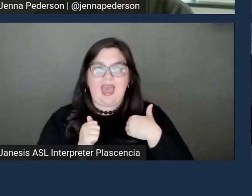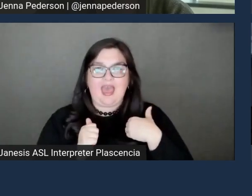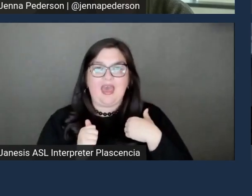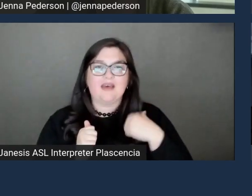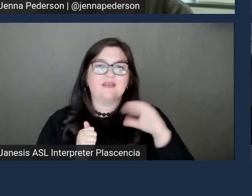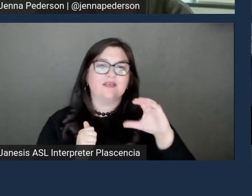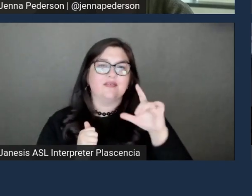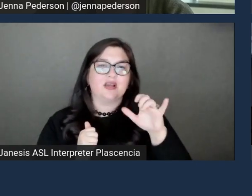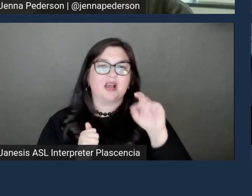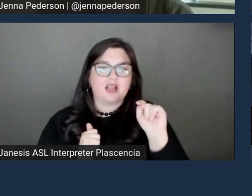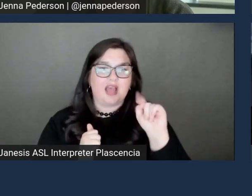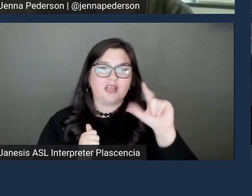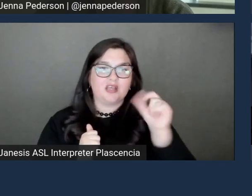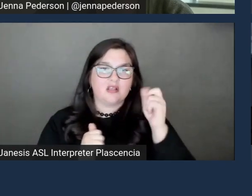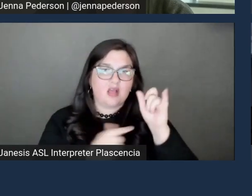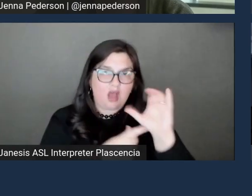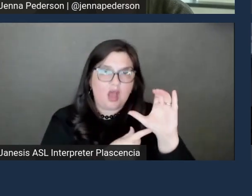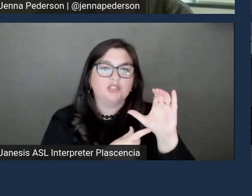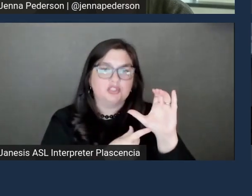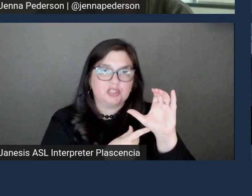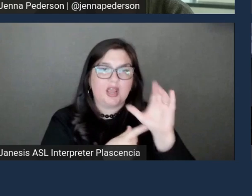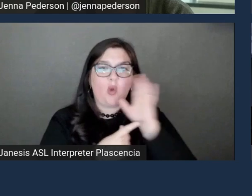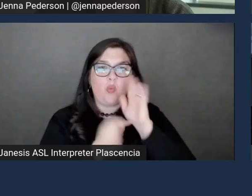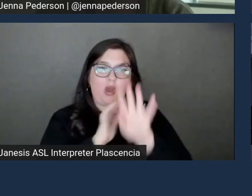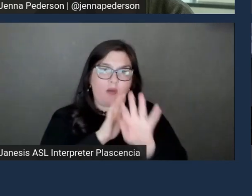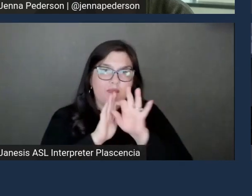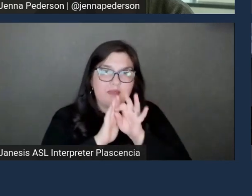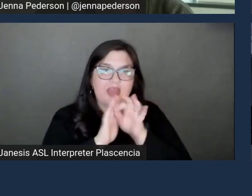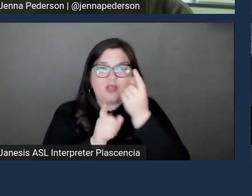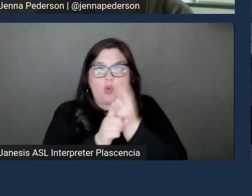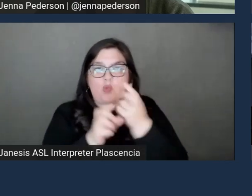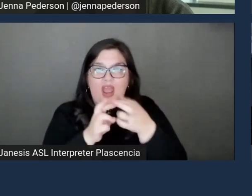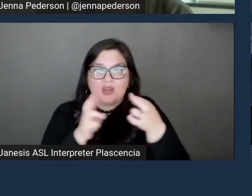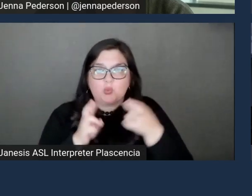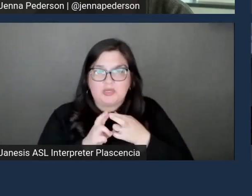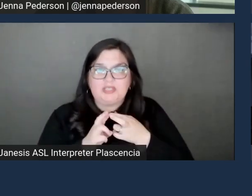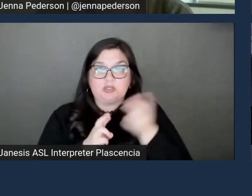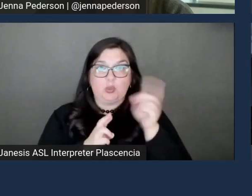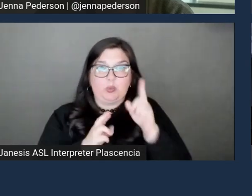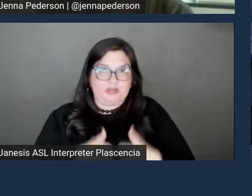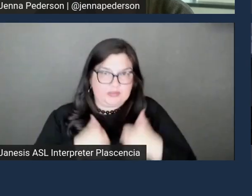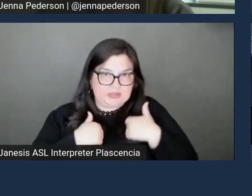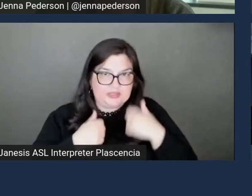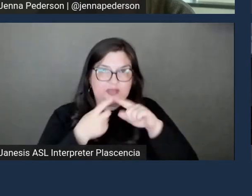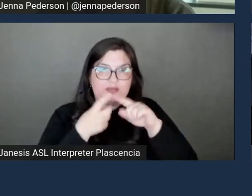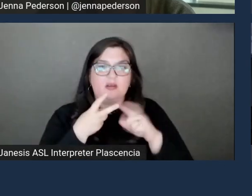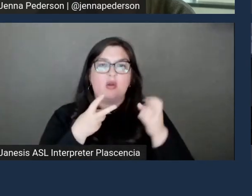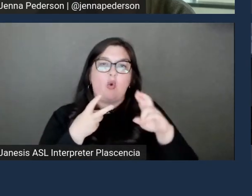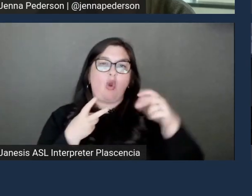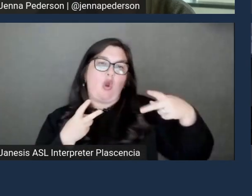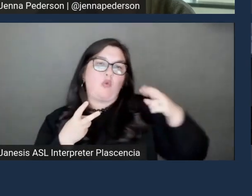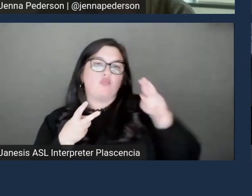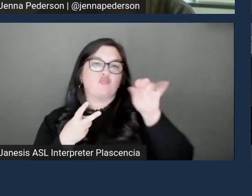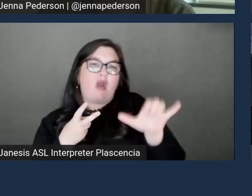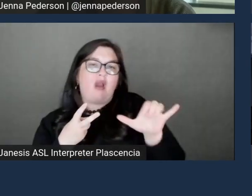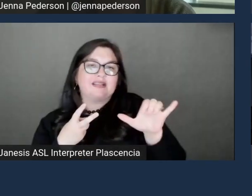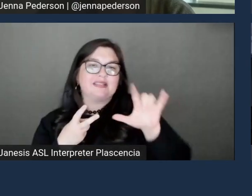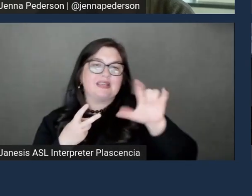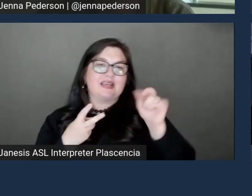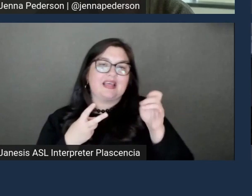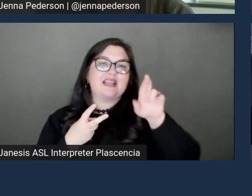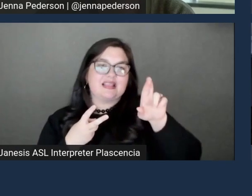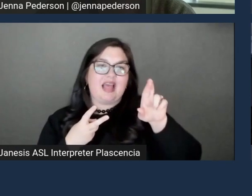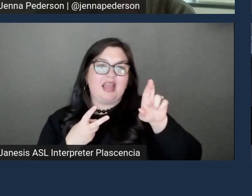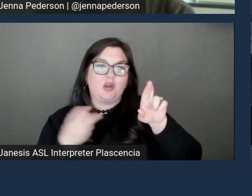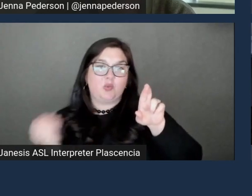into the client that will choose the right region based on where they are, or they'll have a proxy layer in between that will take the data and then